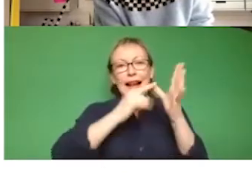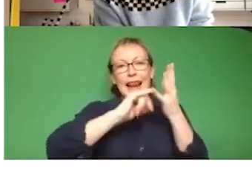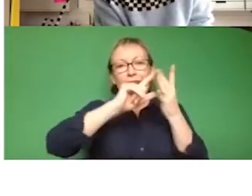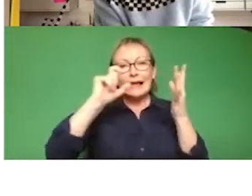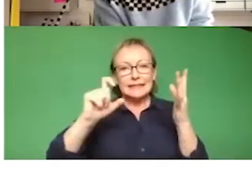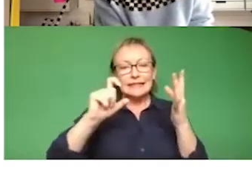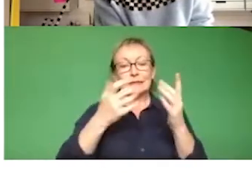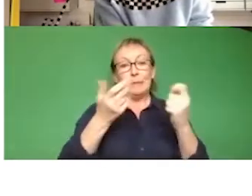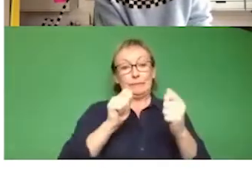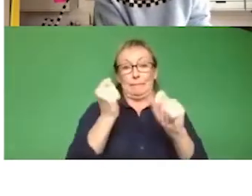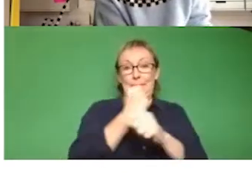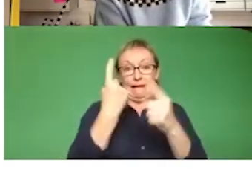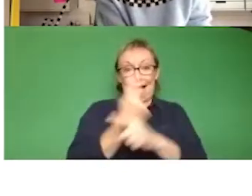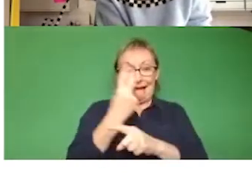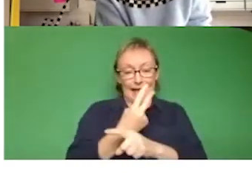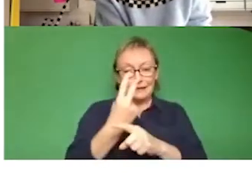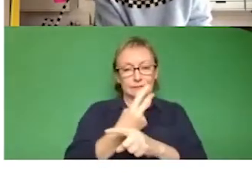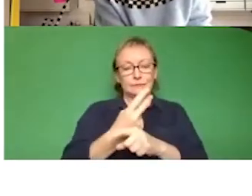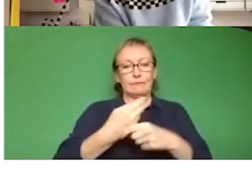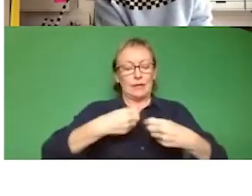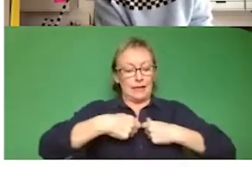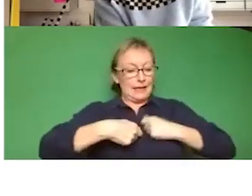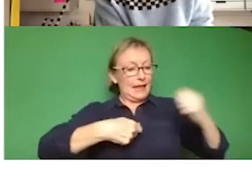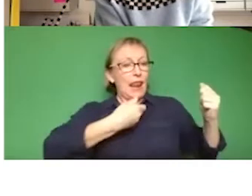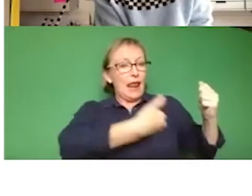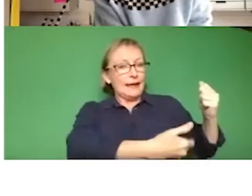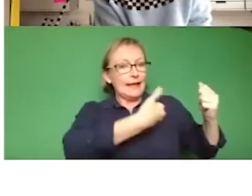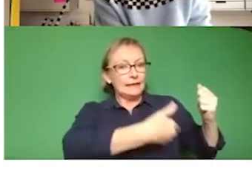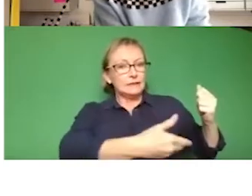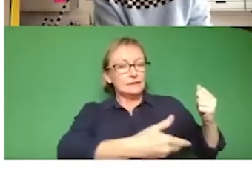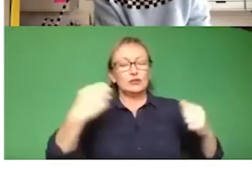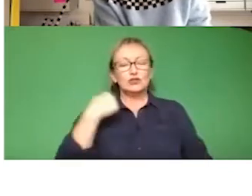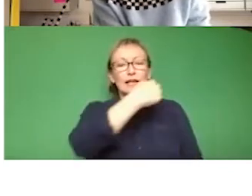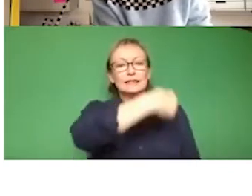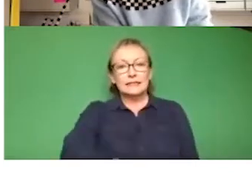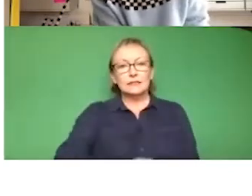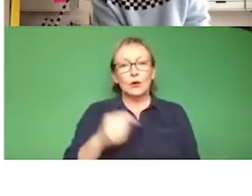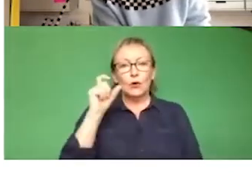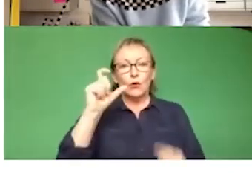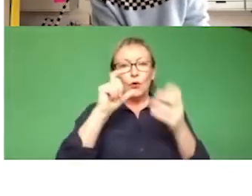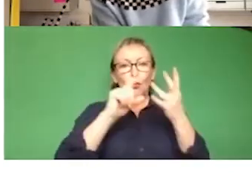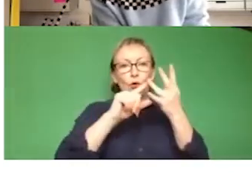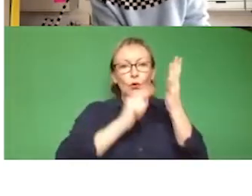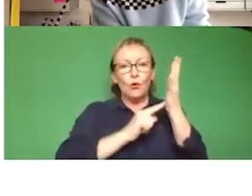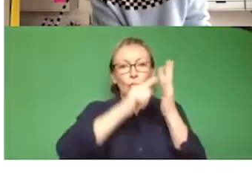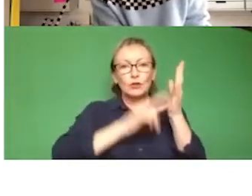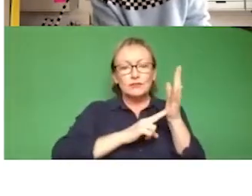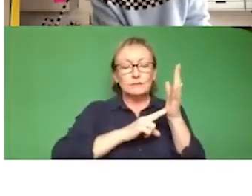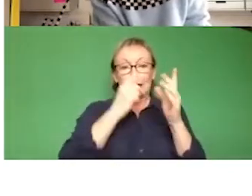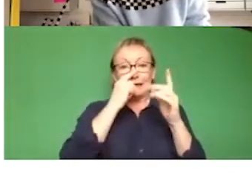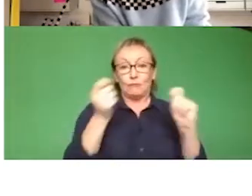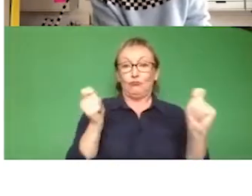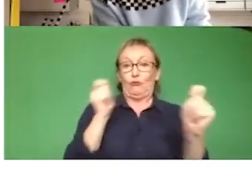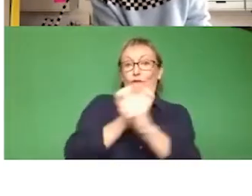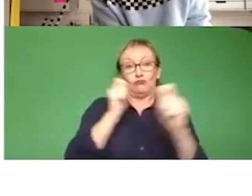then lined it with some beautiful Japanese cotton and linen fabric. So again, you can flip it and reverse it and wear it